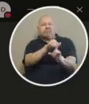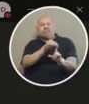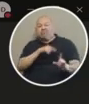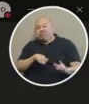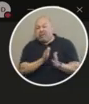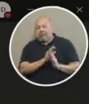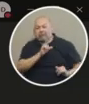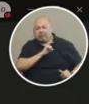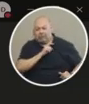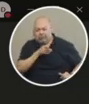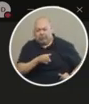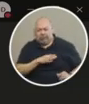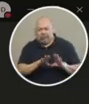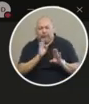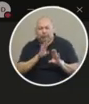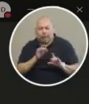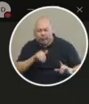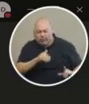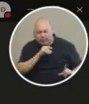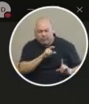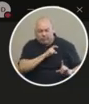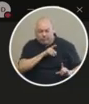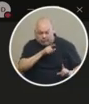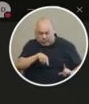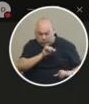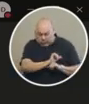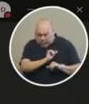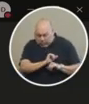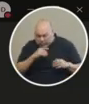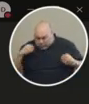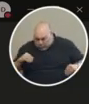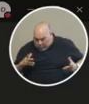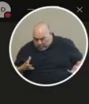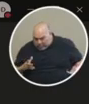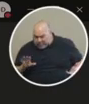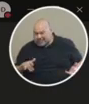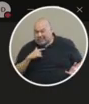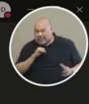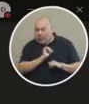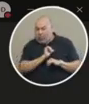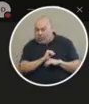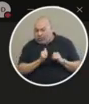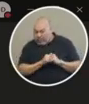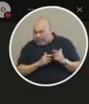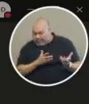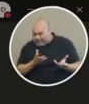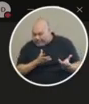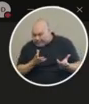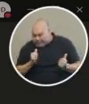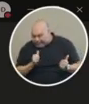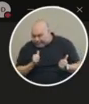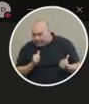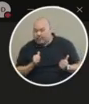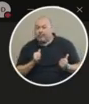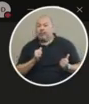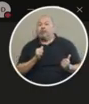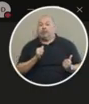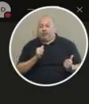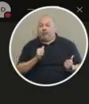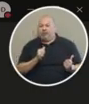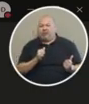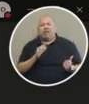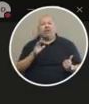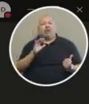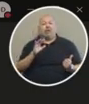have a look at working with these retailers to work with our officers to limit